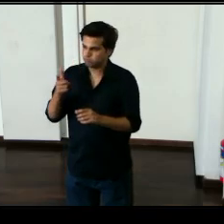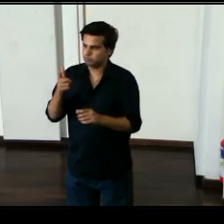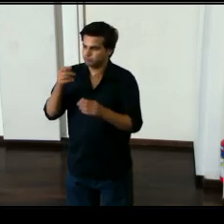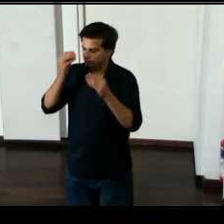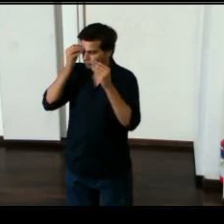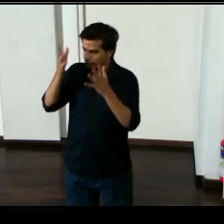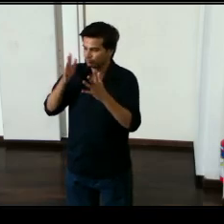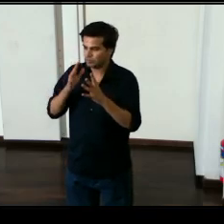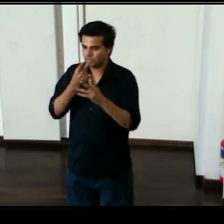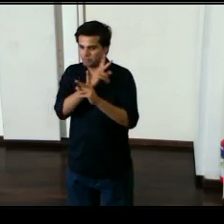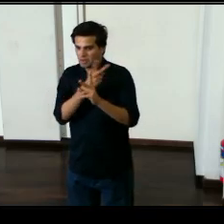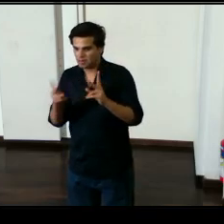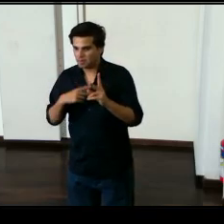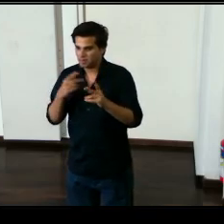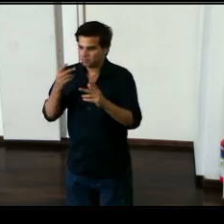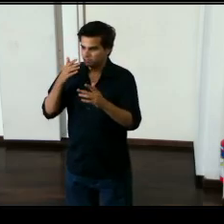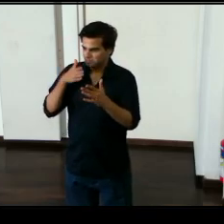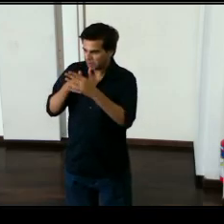of reasons,